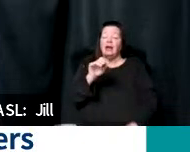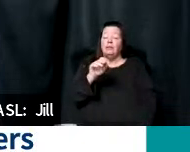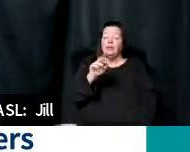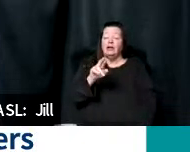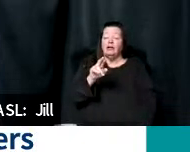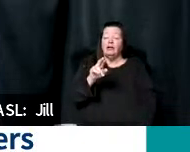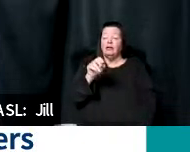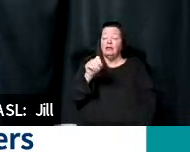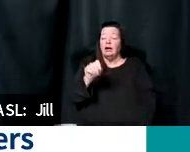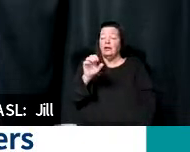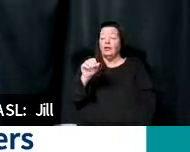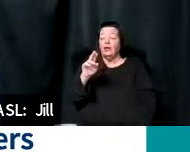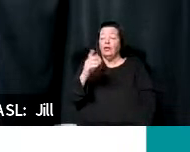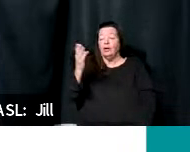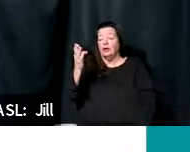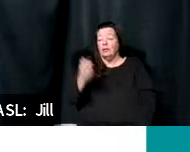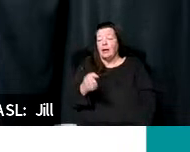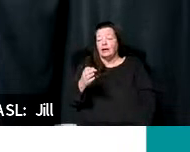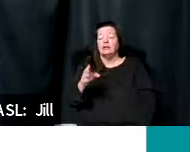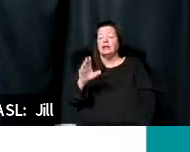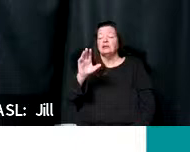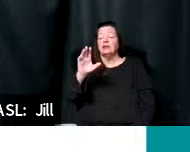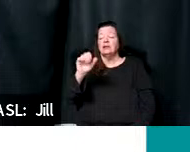interstatebridge.org/calendar. Next slide.